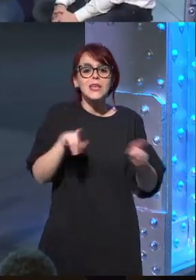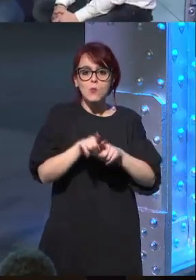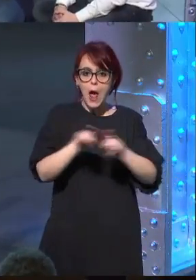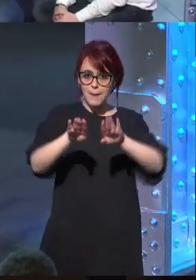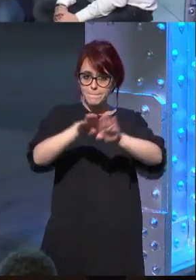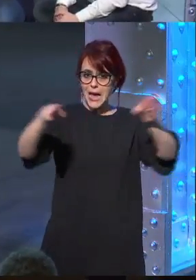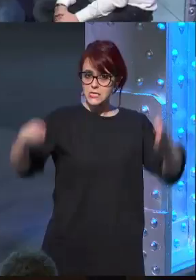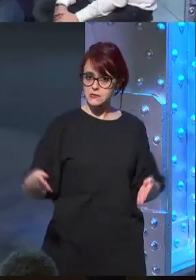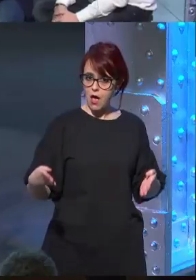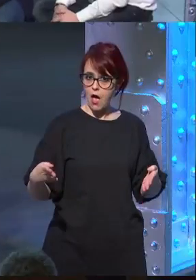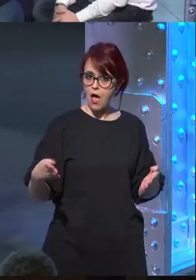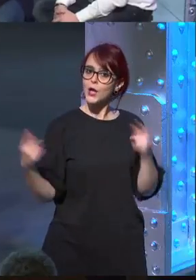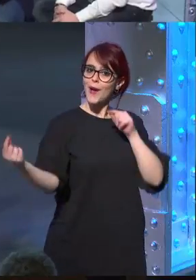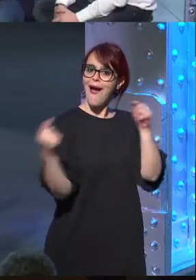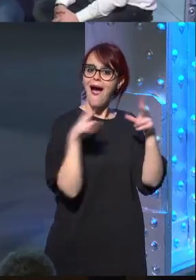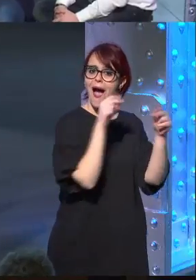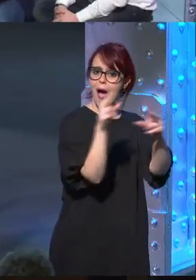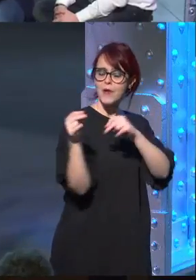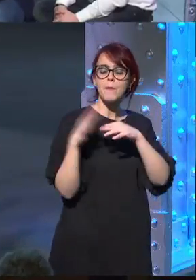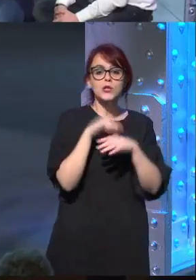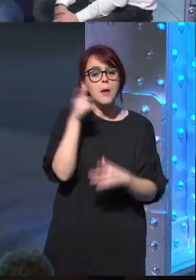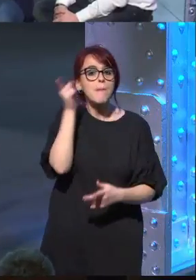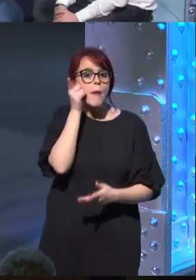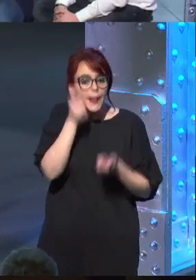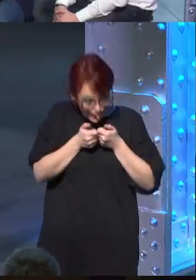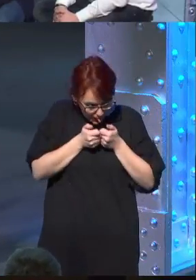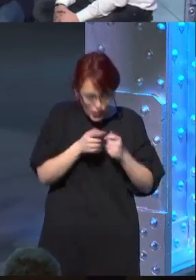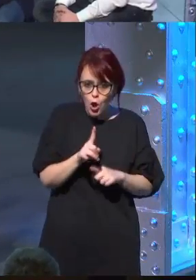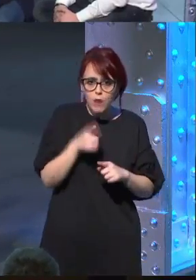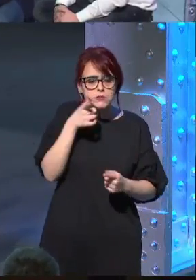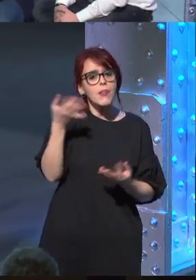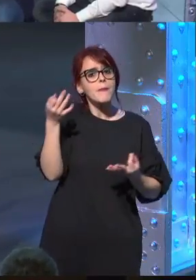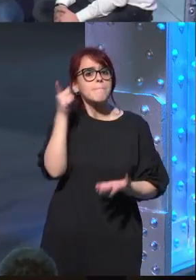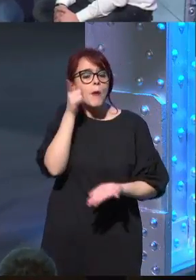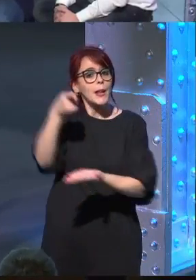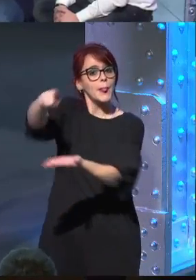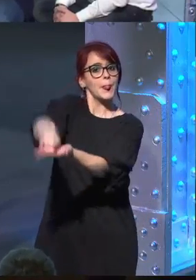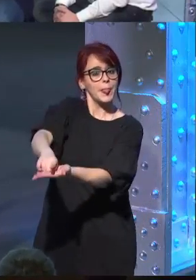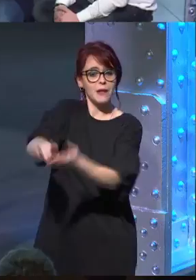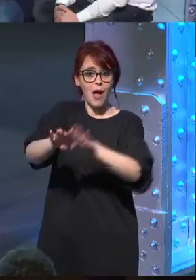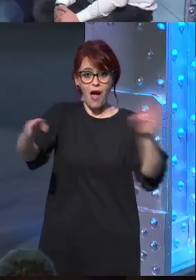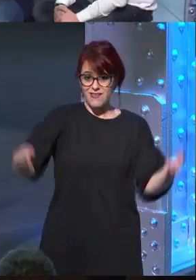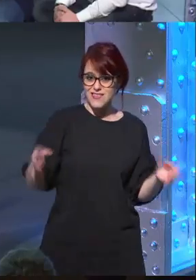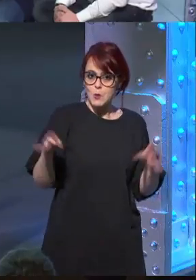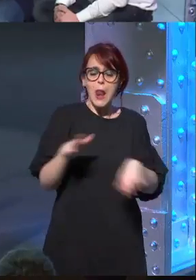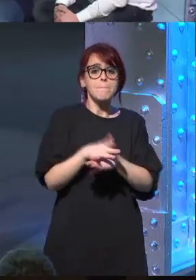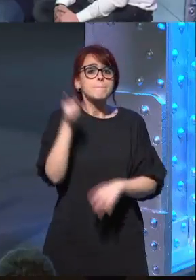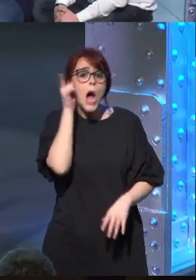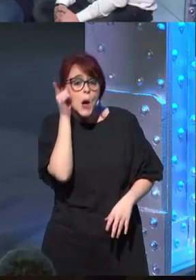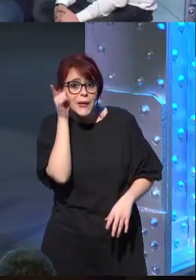good manners habits that we used to have, we need to keep them also in the digital world. If we are sitting around a table